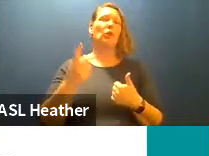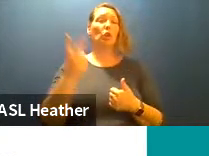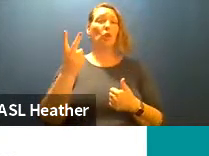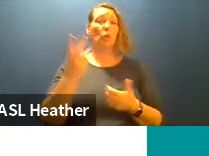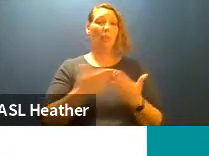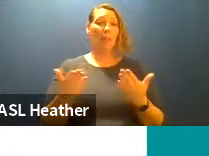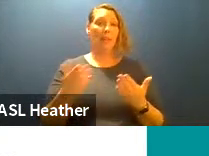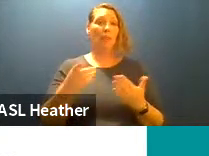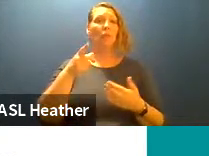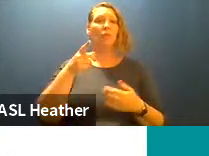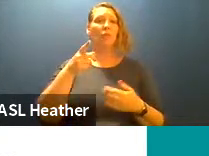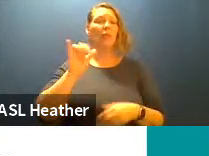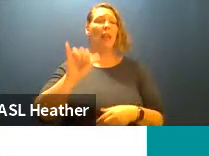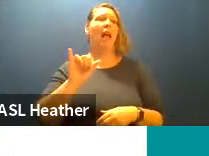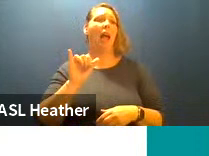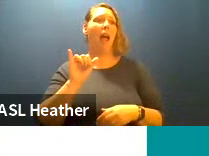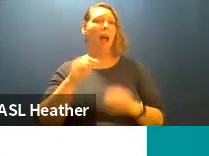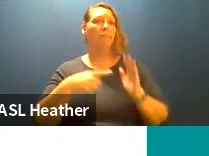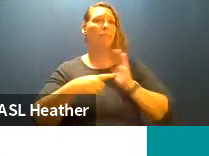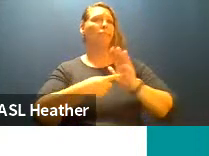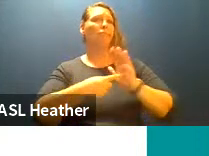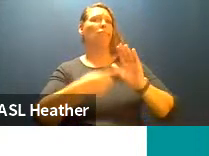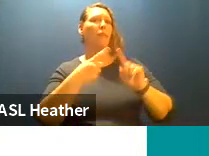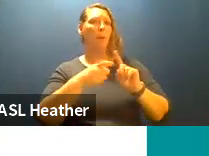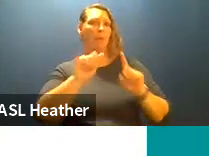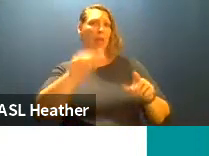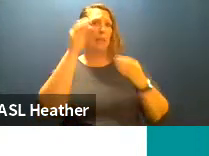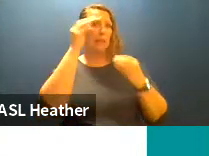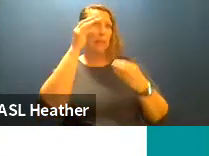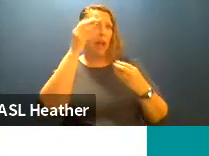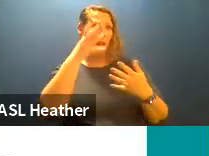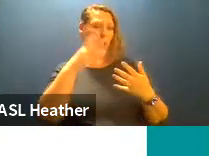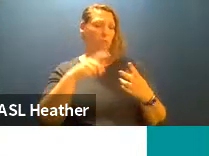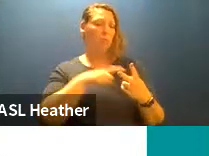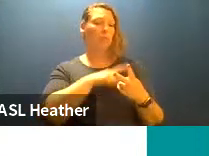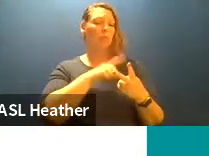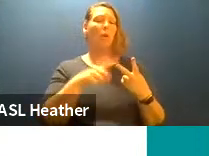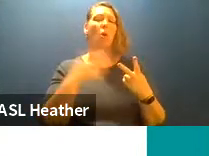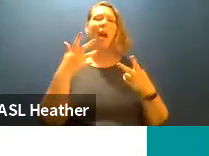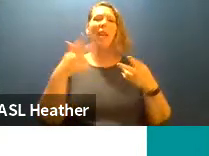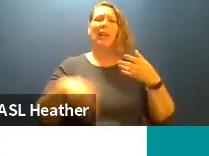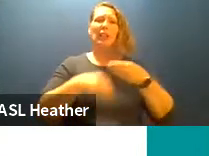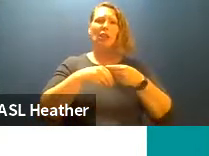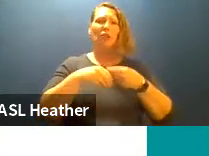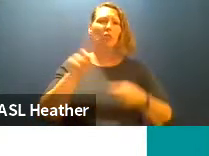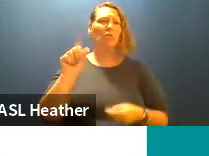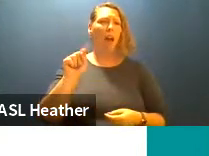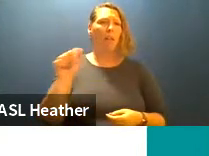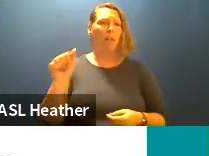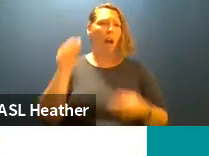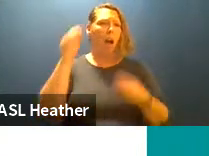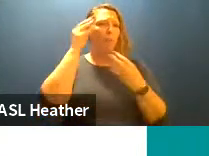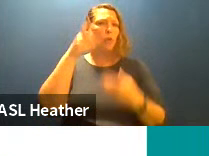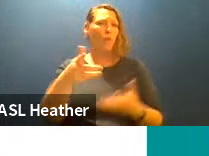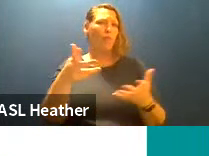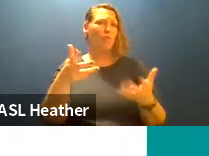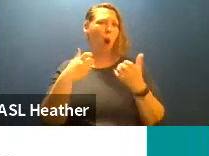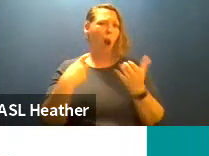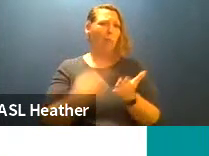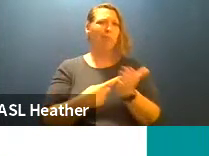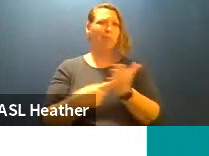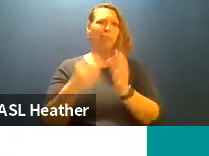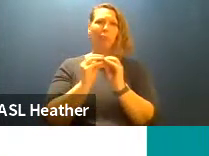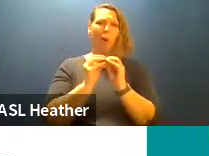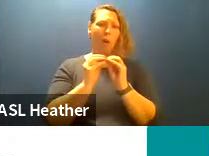you that stand out from this data? What additional data or information would you like to explore to help inform